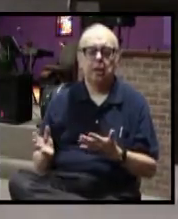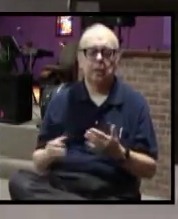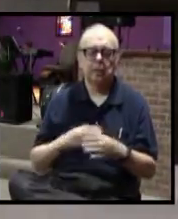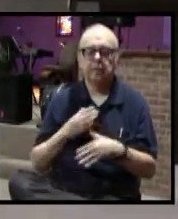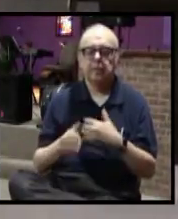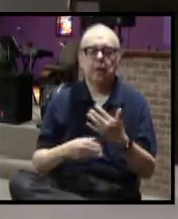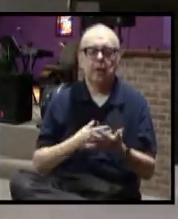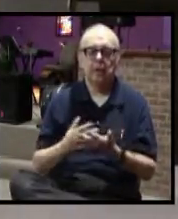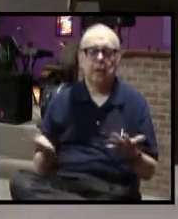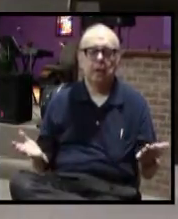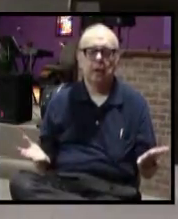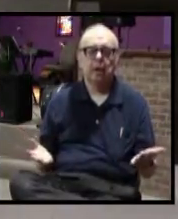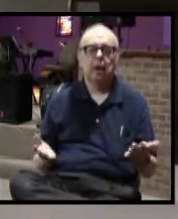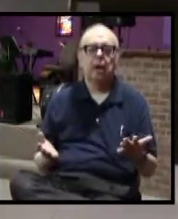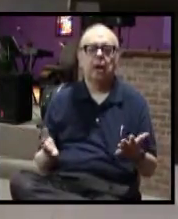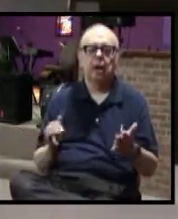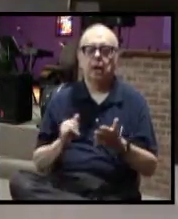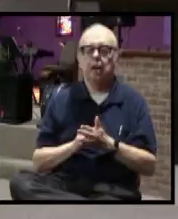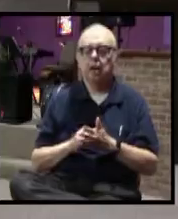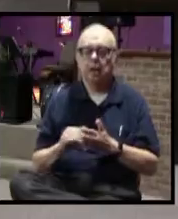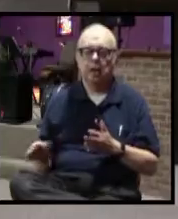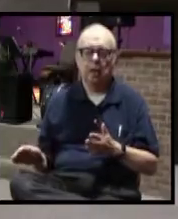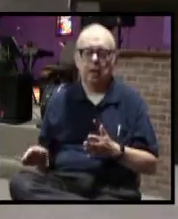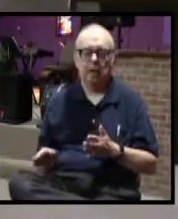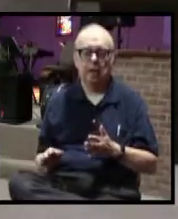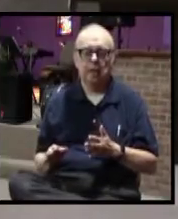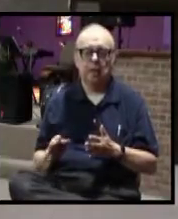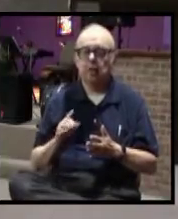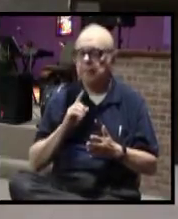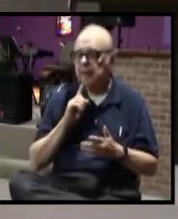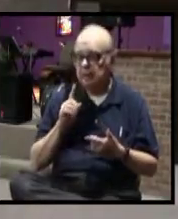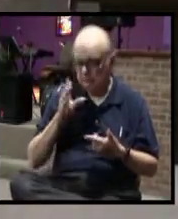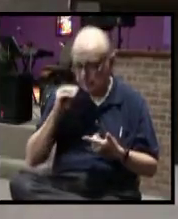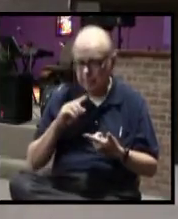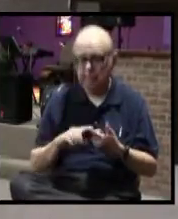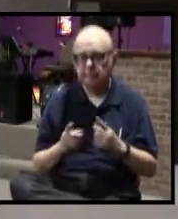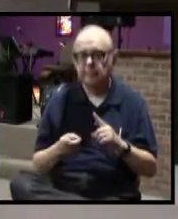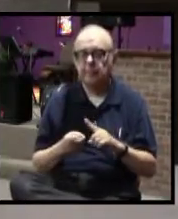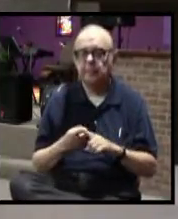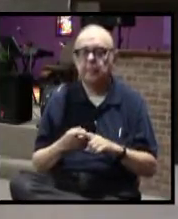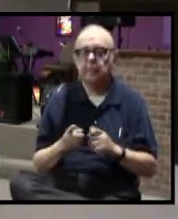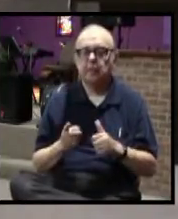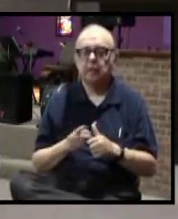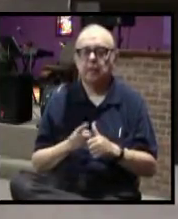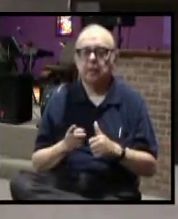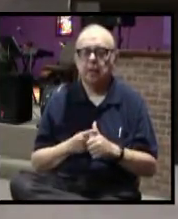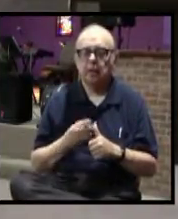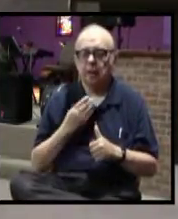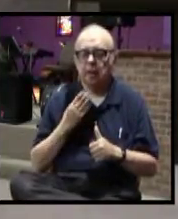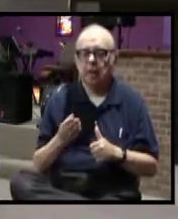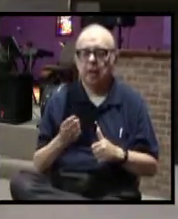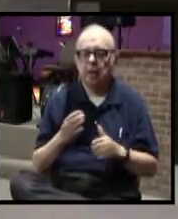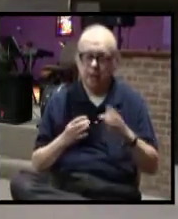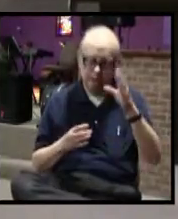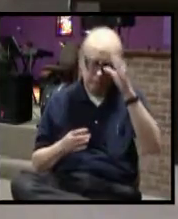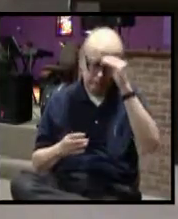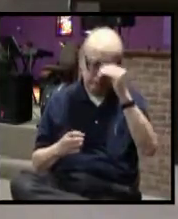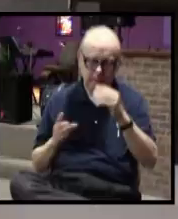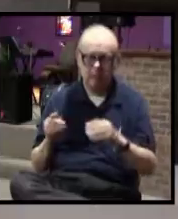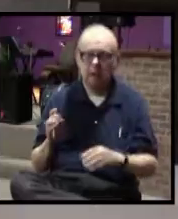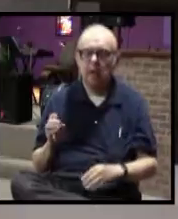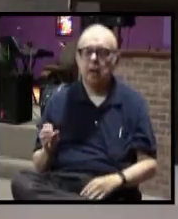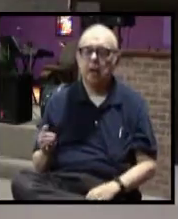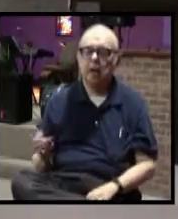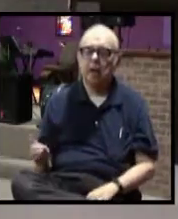going above and beyond. He will be Charlie Bucket. And that child will be Christopher's first true friend. Thanks for listening. Sincerely,